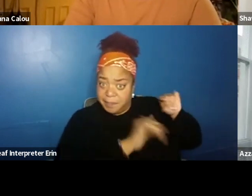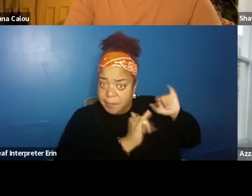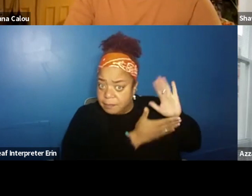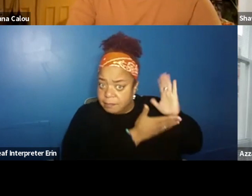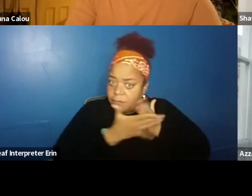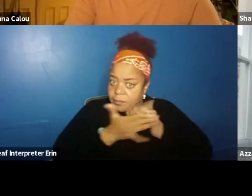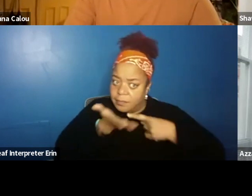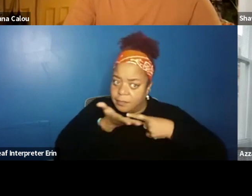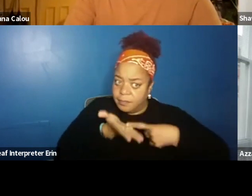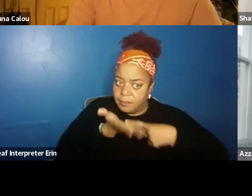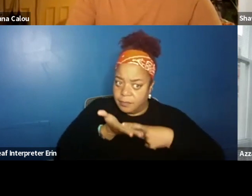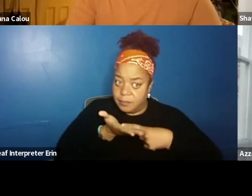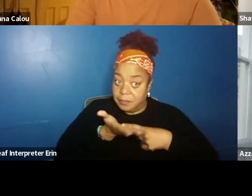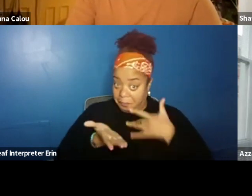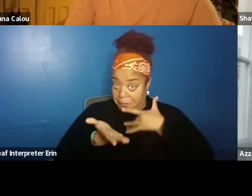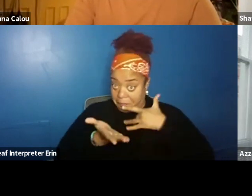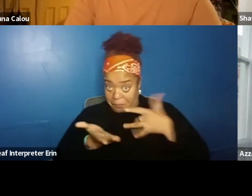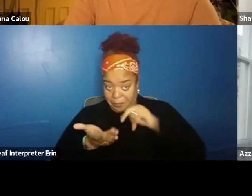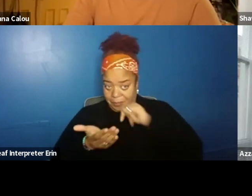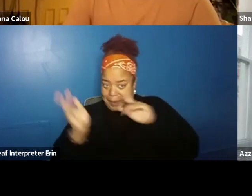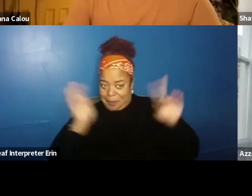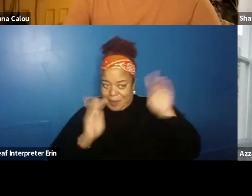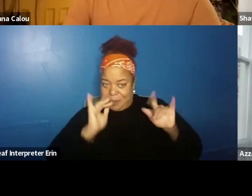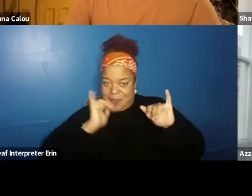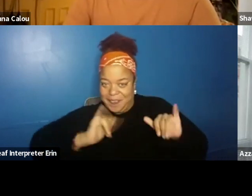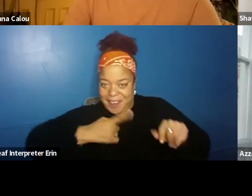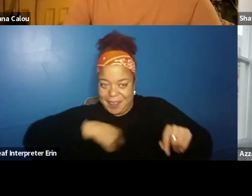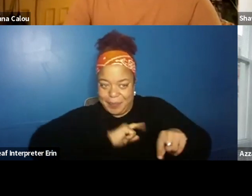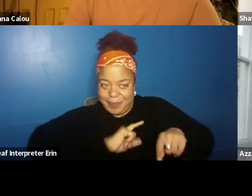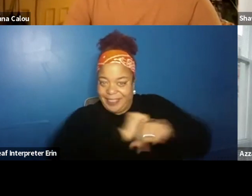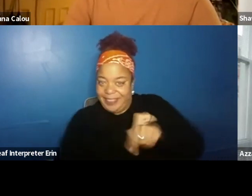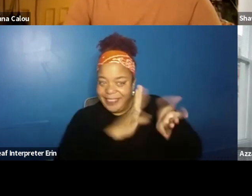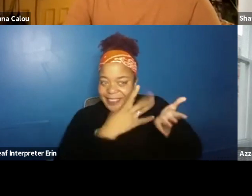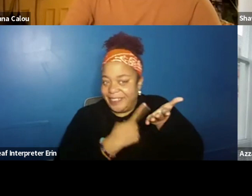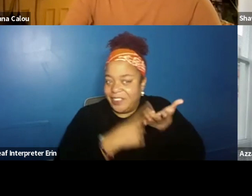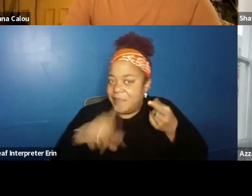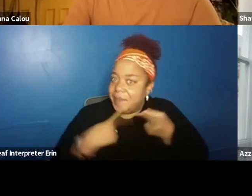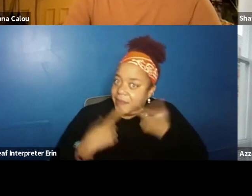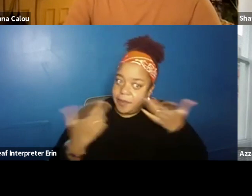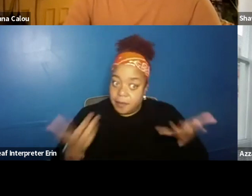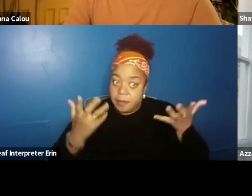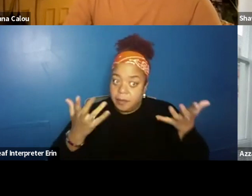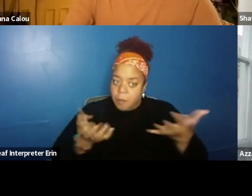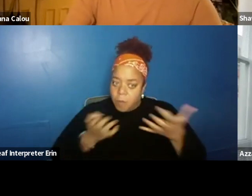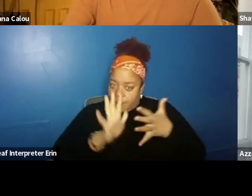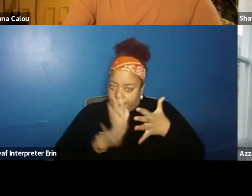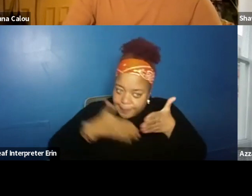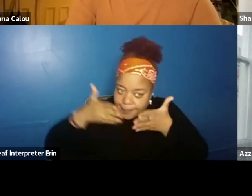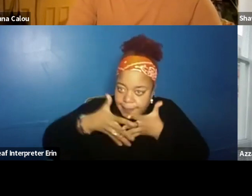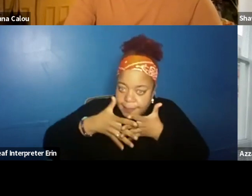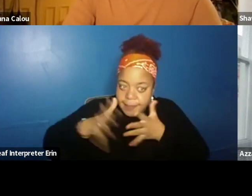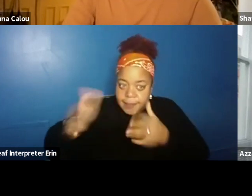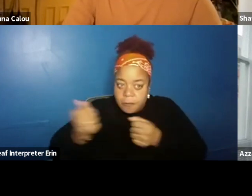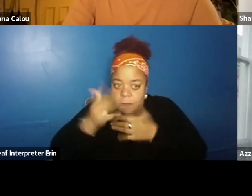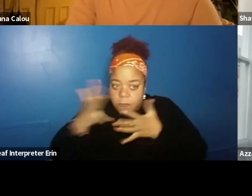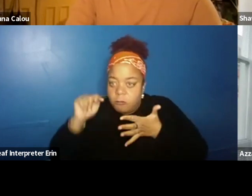And so I want to really kind of inject, and impregnate us with this discussion this evening. So I'll leave it here. This is Idil, and I'm done speaking,